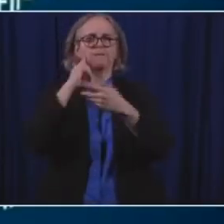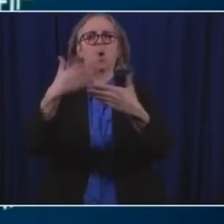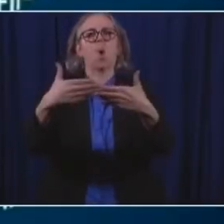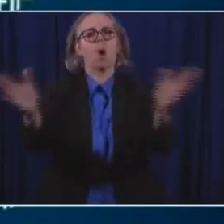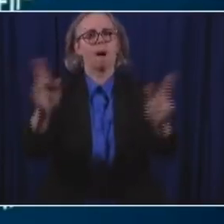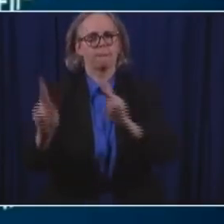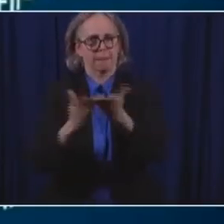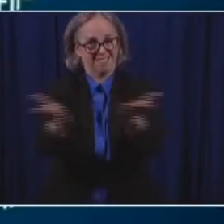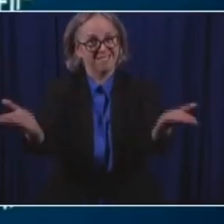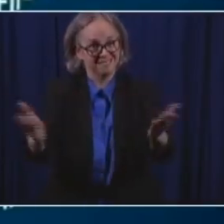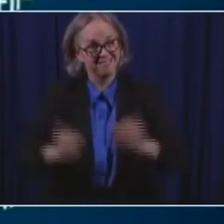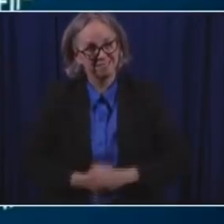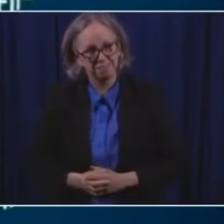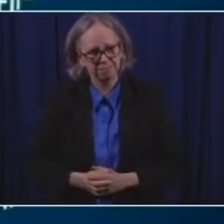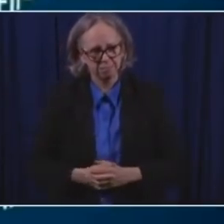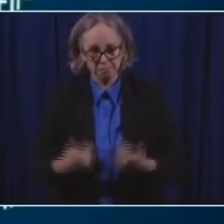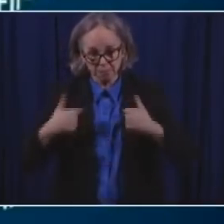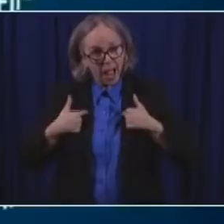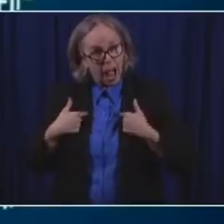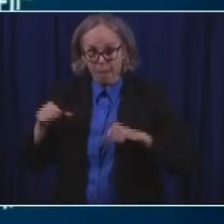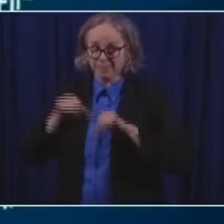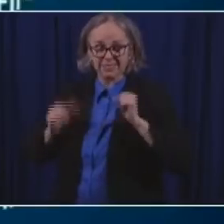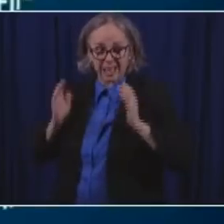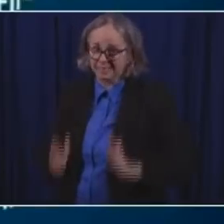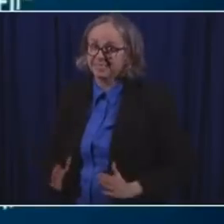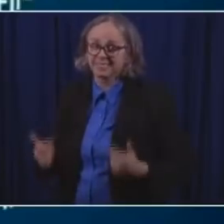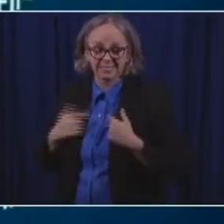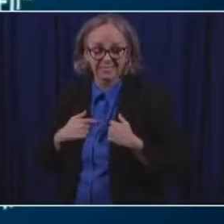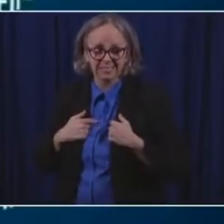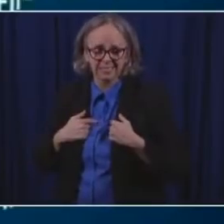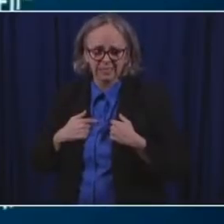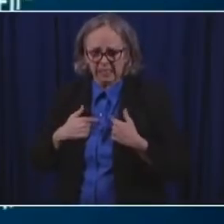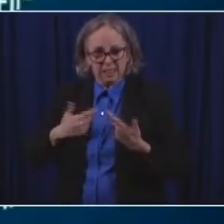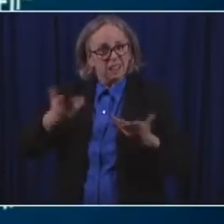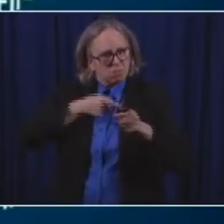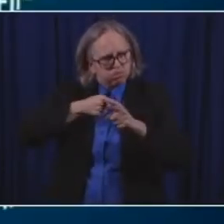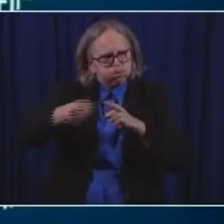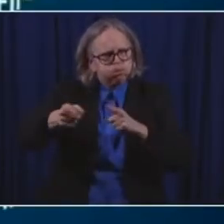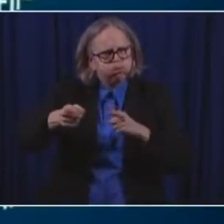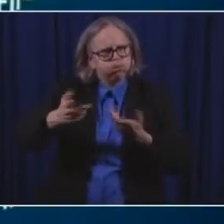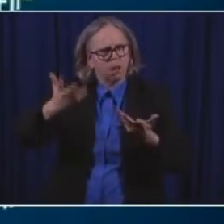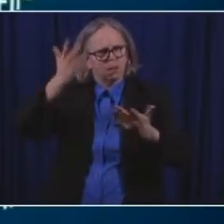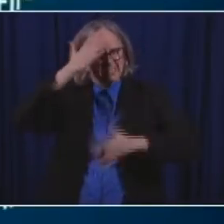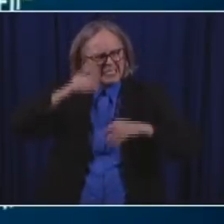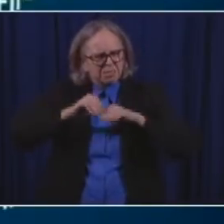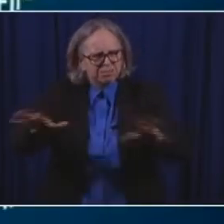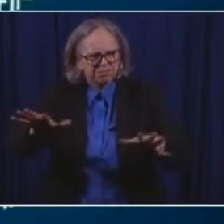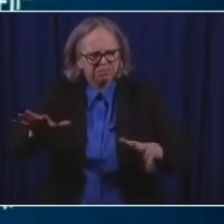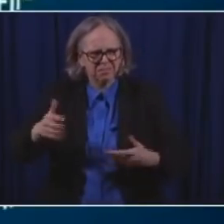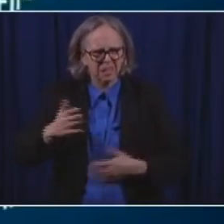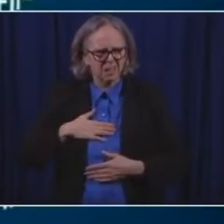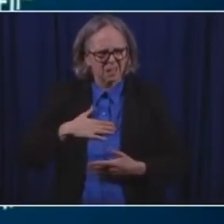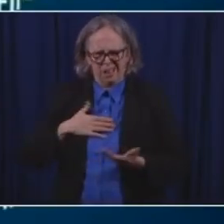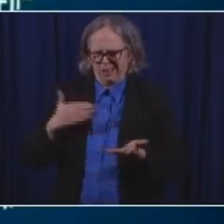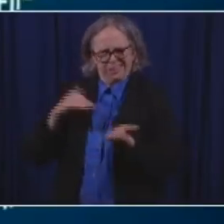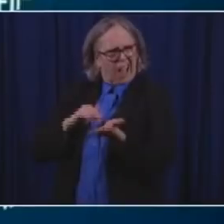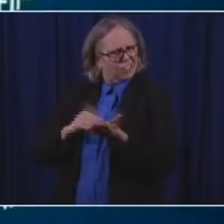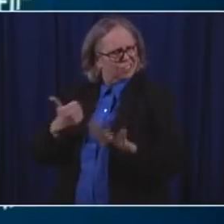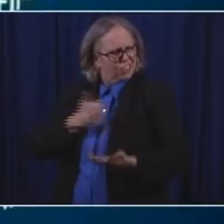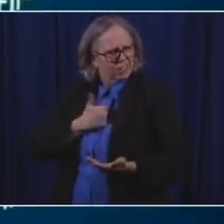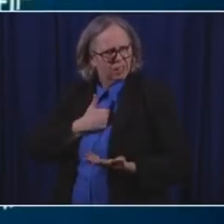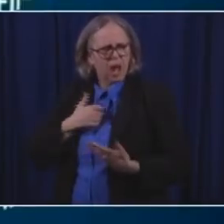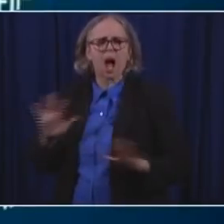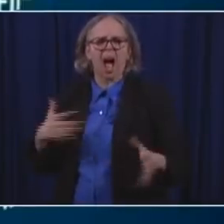disease physician, and a formal pharmacist, I have the utmost confidence in the outlined review